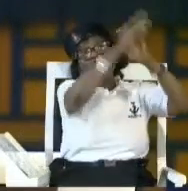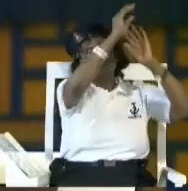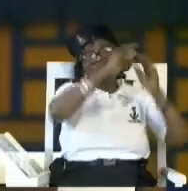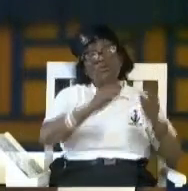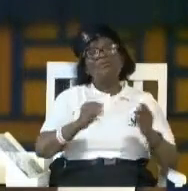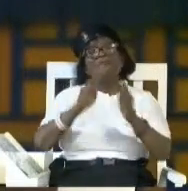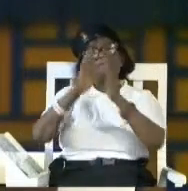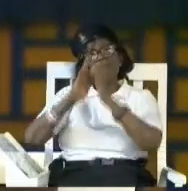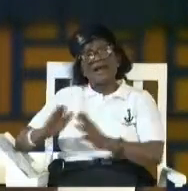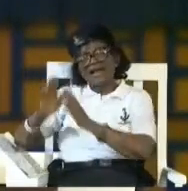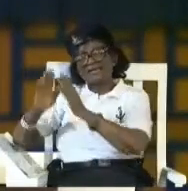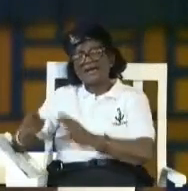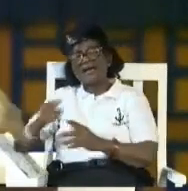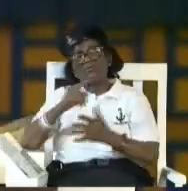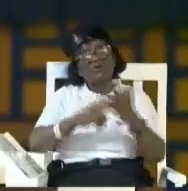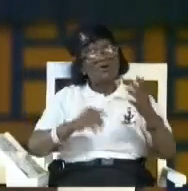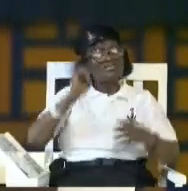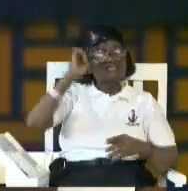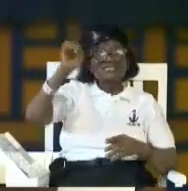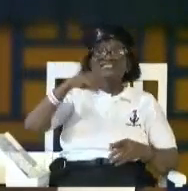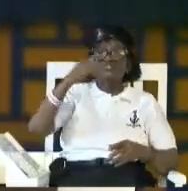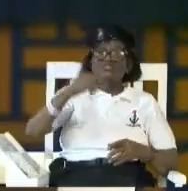And what he saw there,